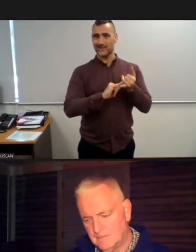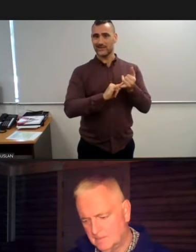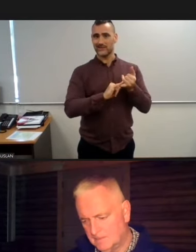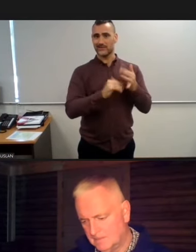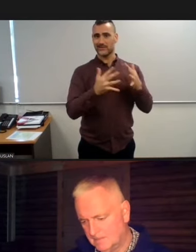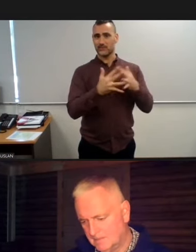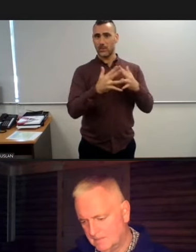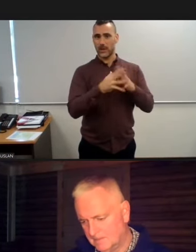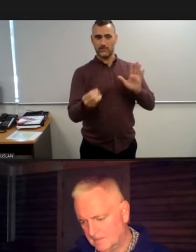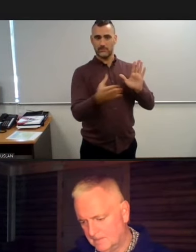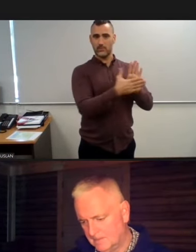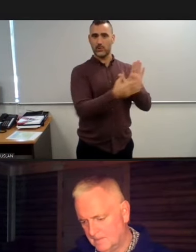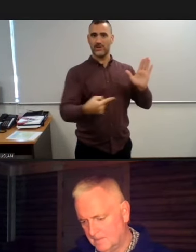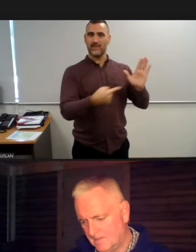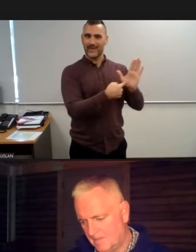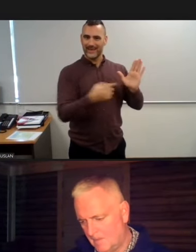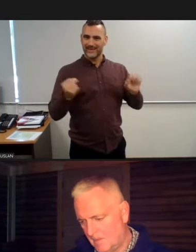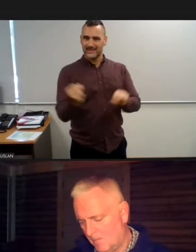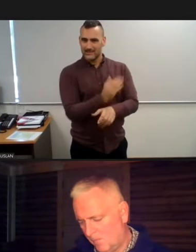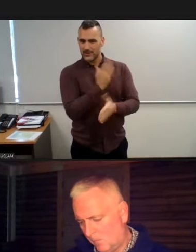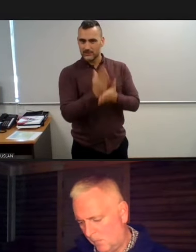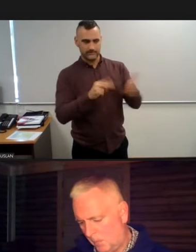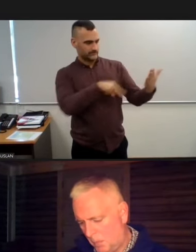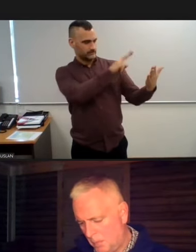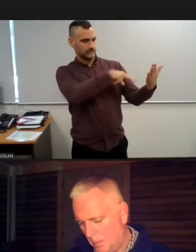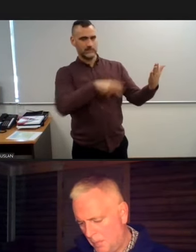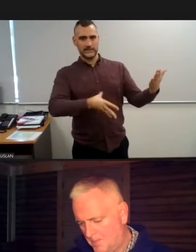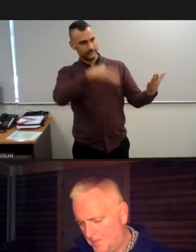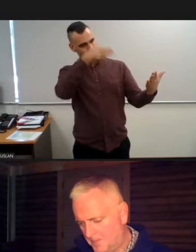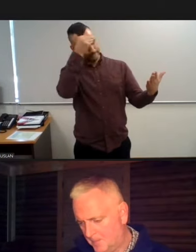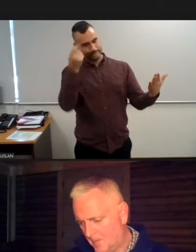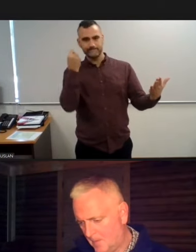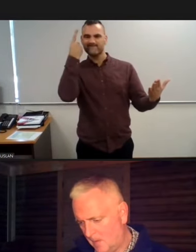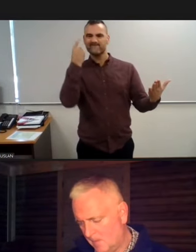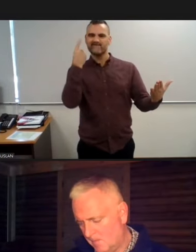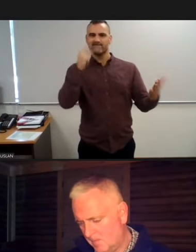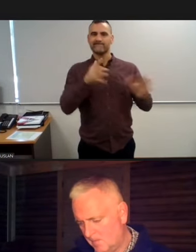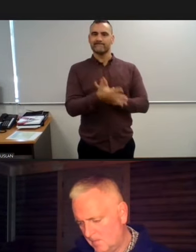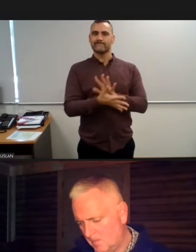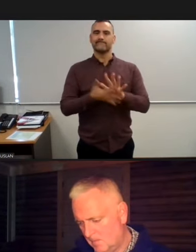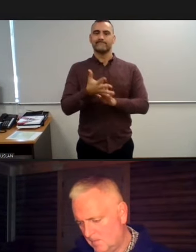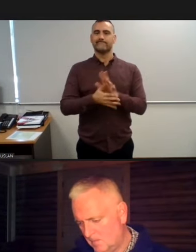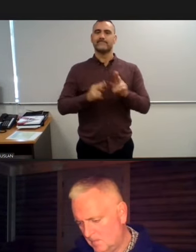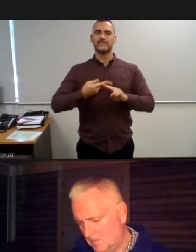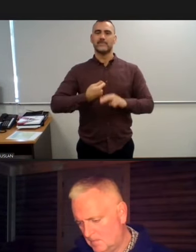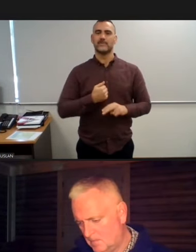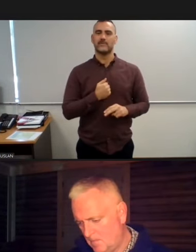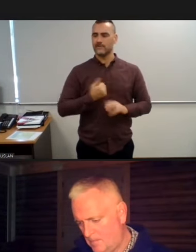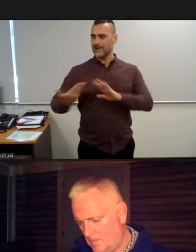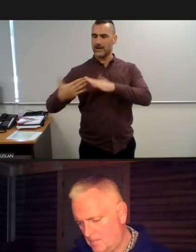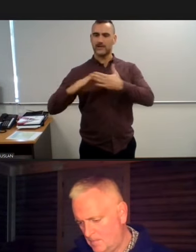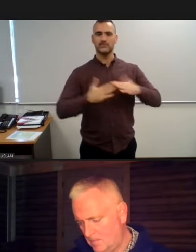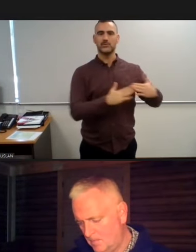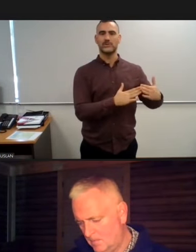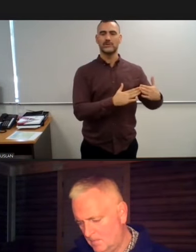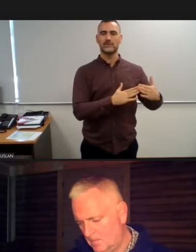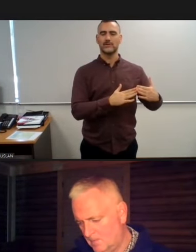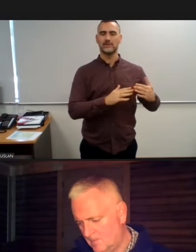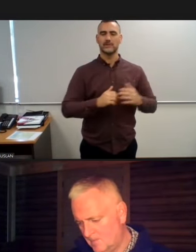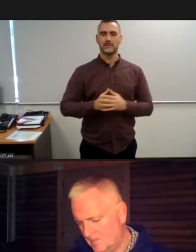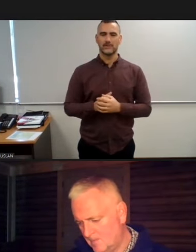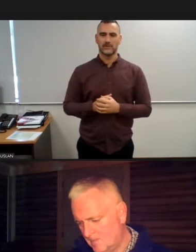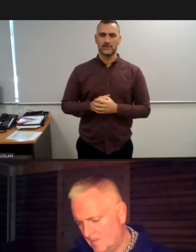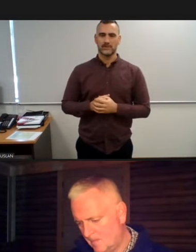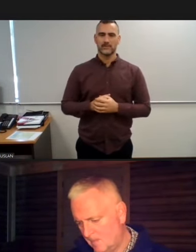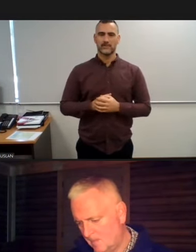to understand and engage with for the benefit of staff, clients, community members. I think it is worth saying this part of